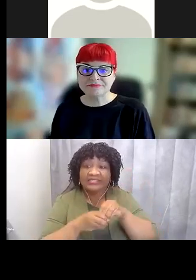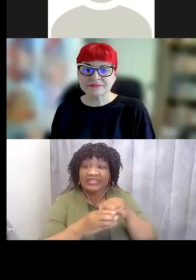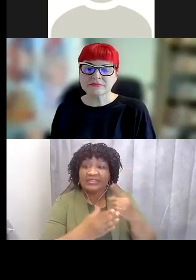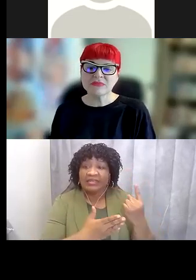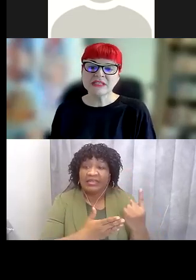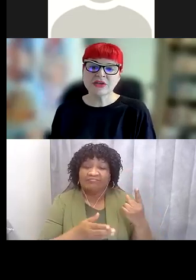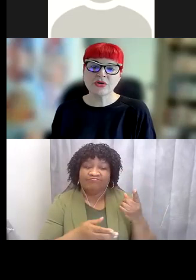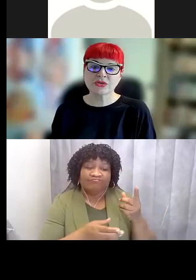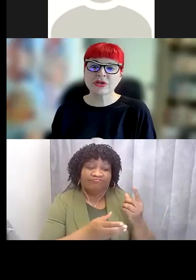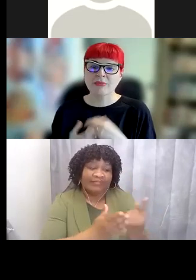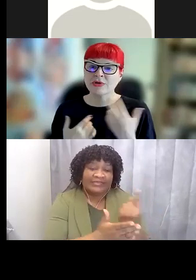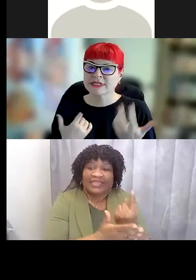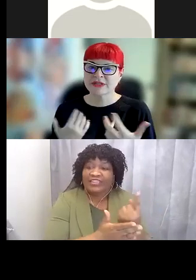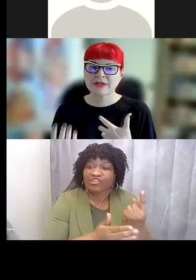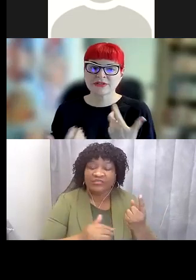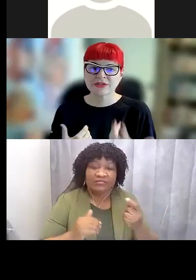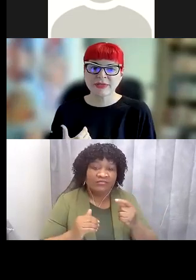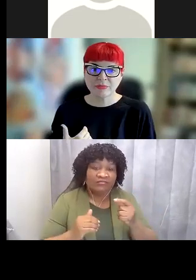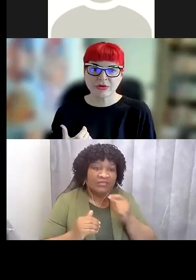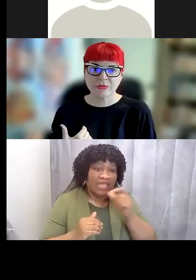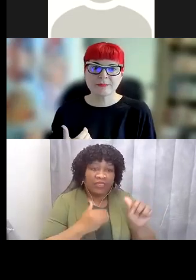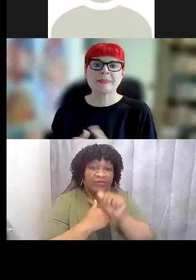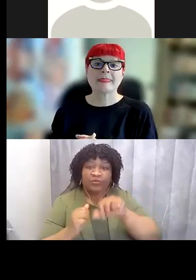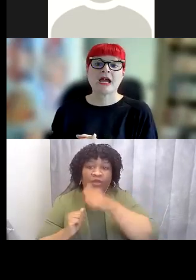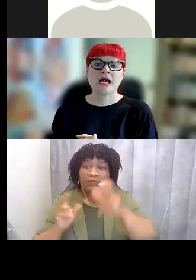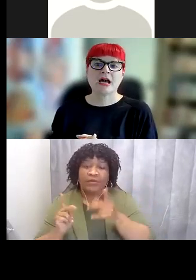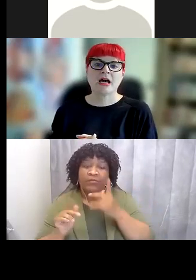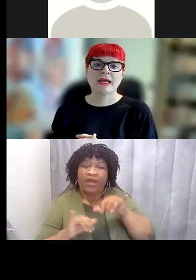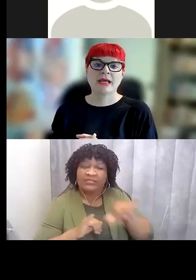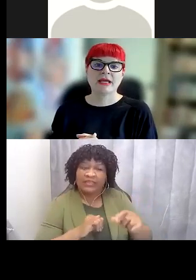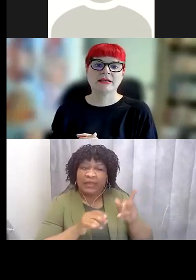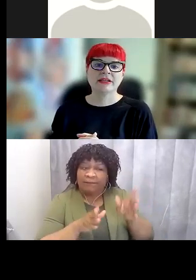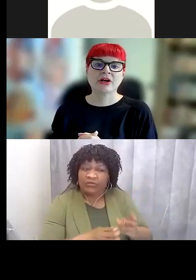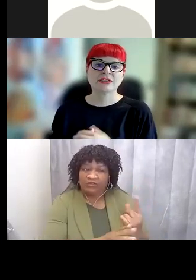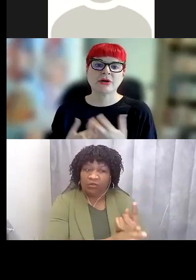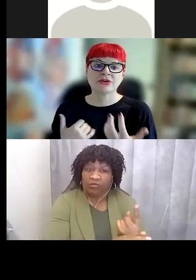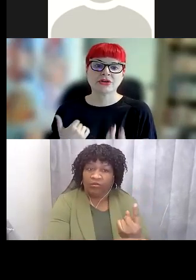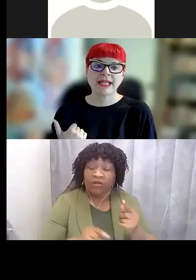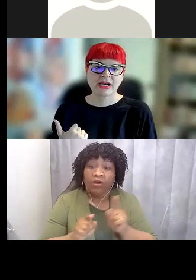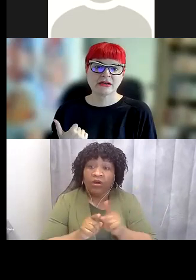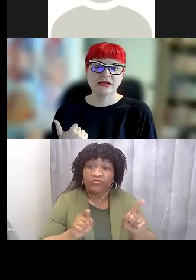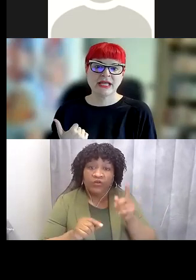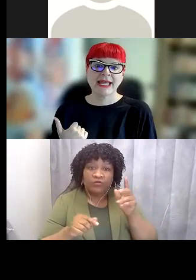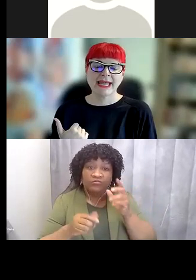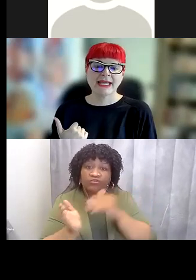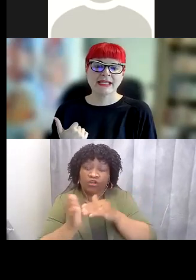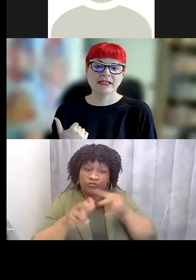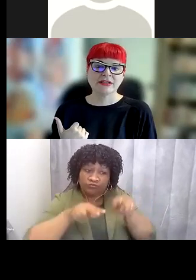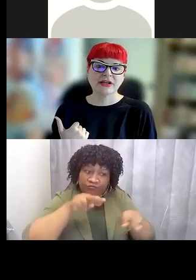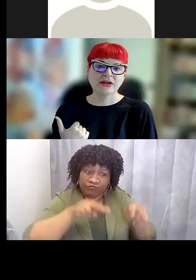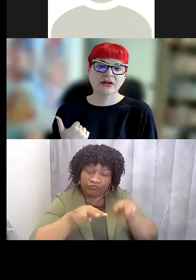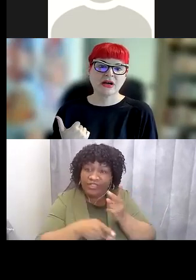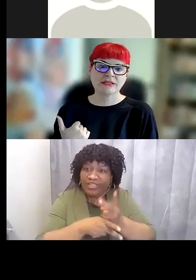isolation. So they're not posing a threat to other people. And they're also under care.